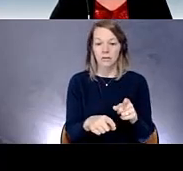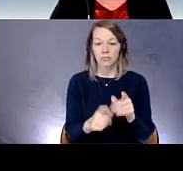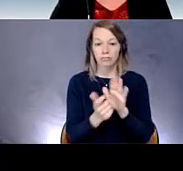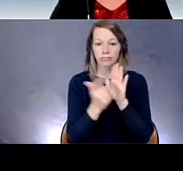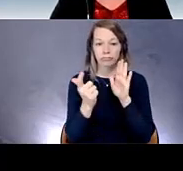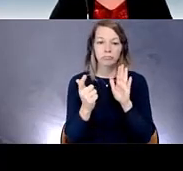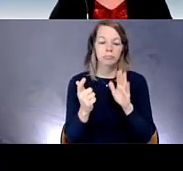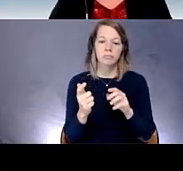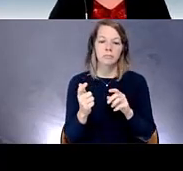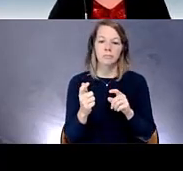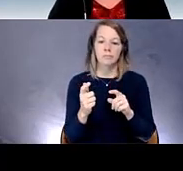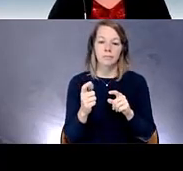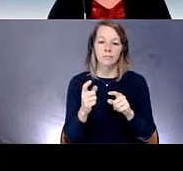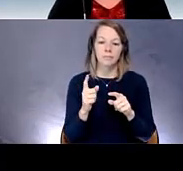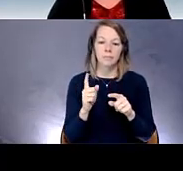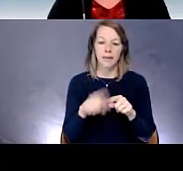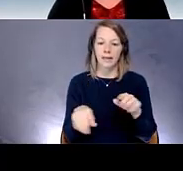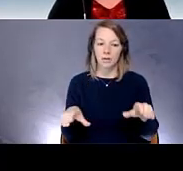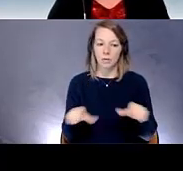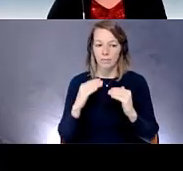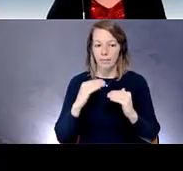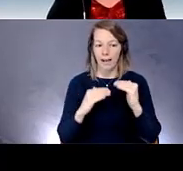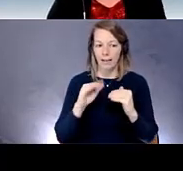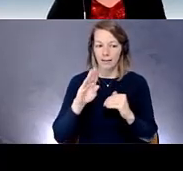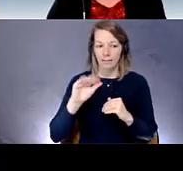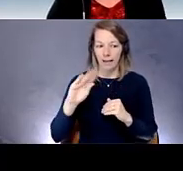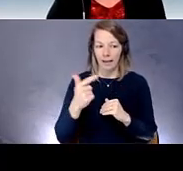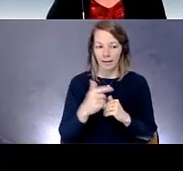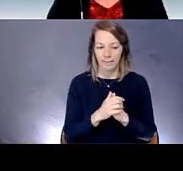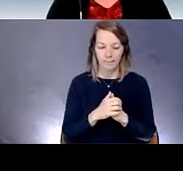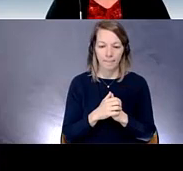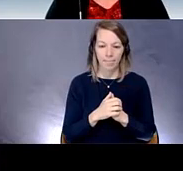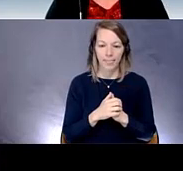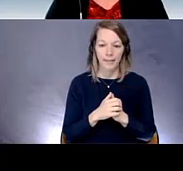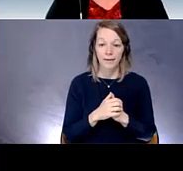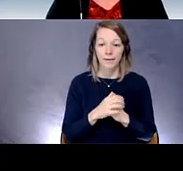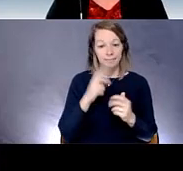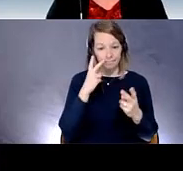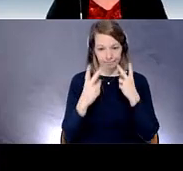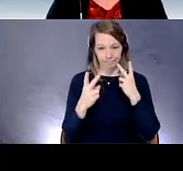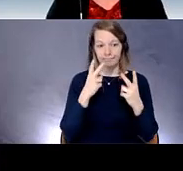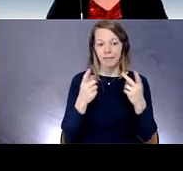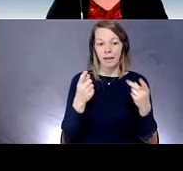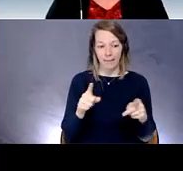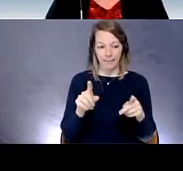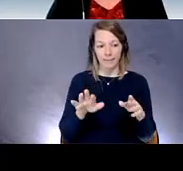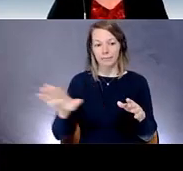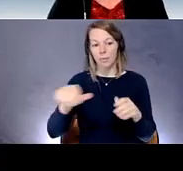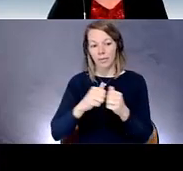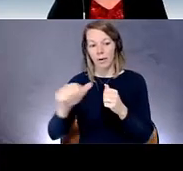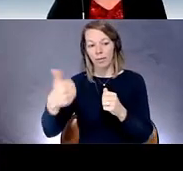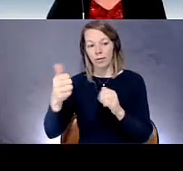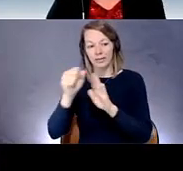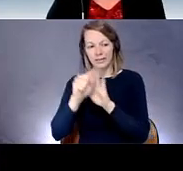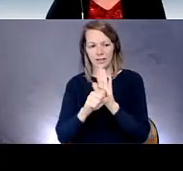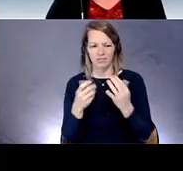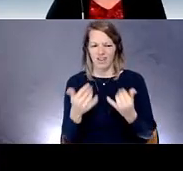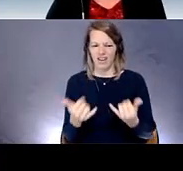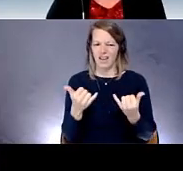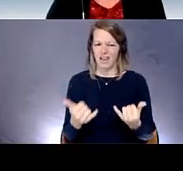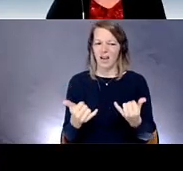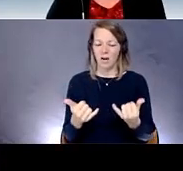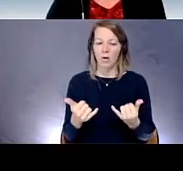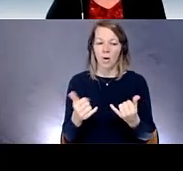not be able to do the balance billing. We are seeing it take off in other states. In fact, right now,